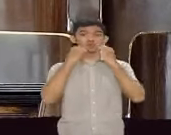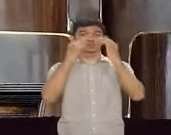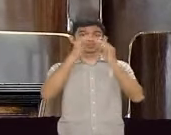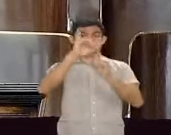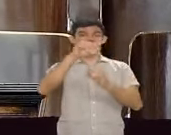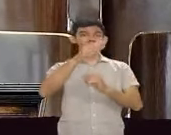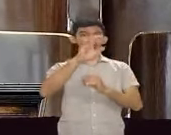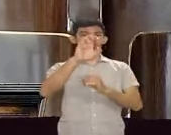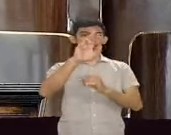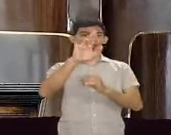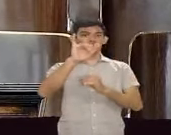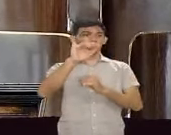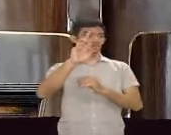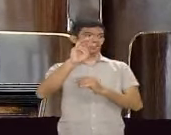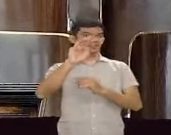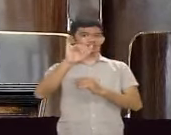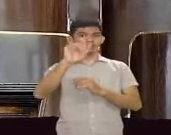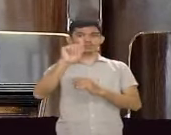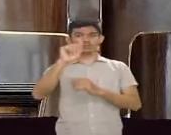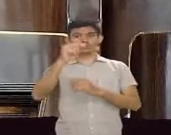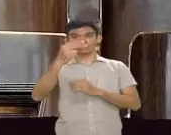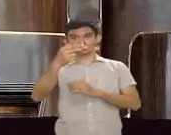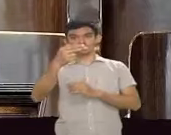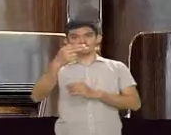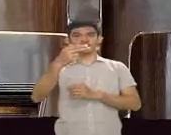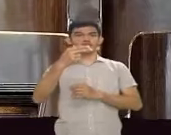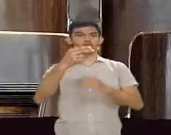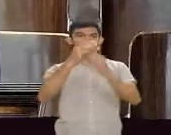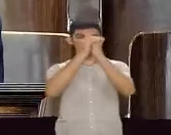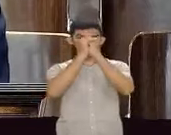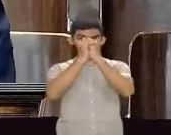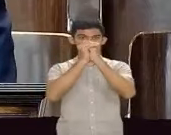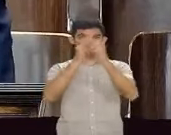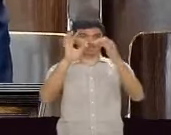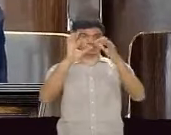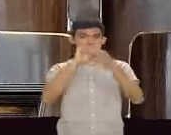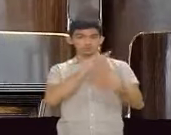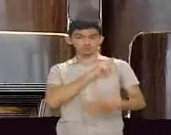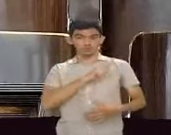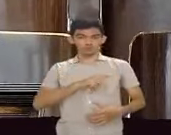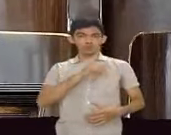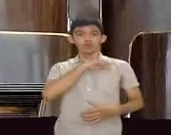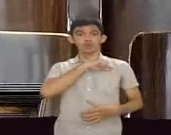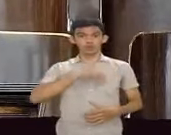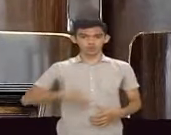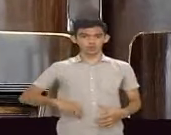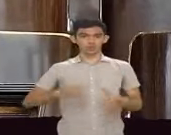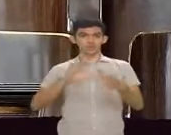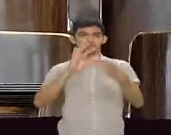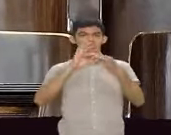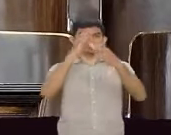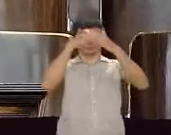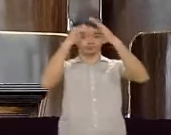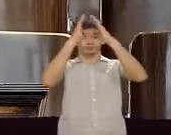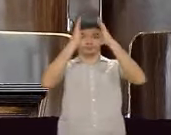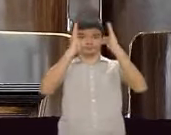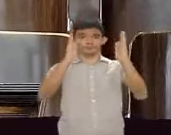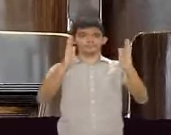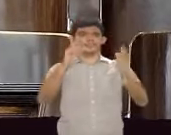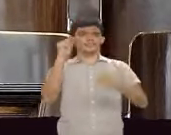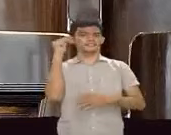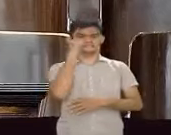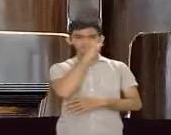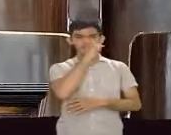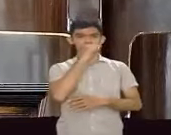Bible, the worship of the Queen of Heaven. Dugay na ni. This has been a pagan practice